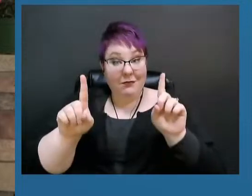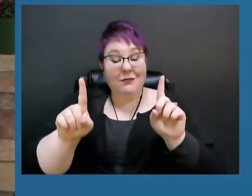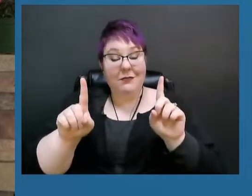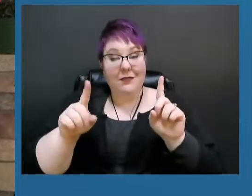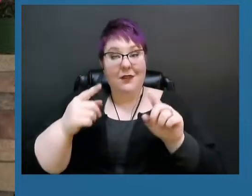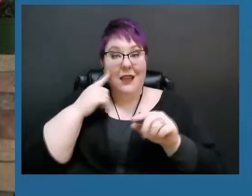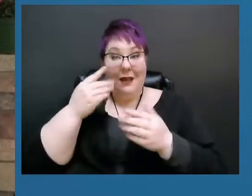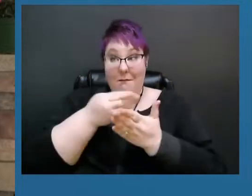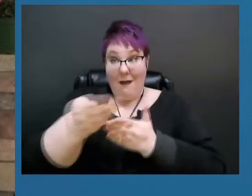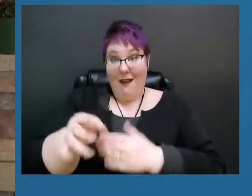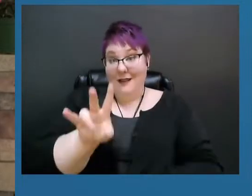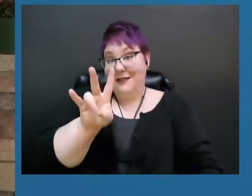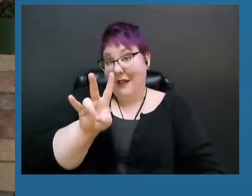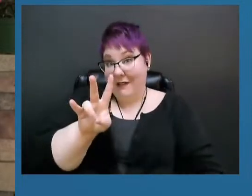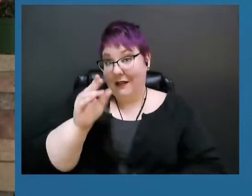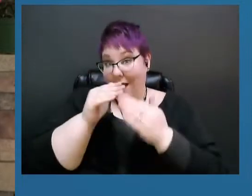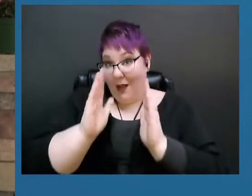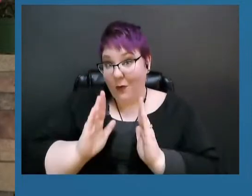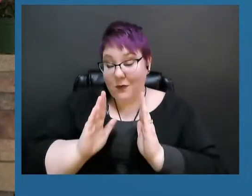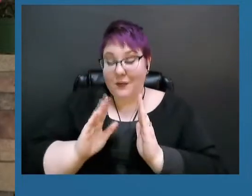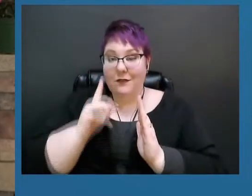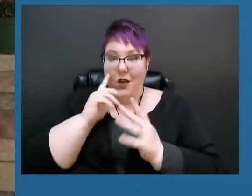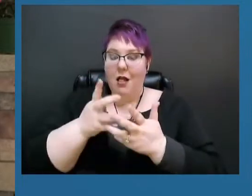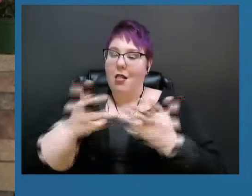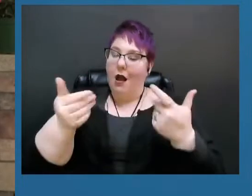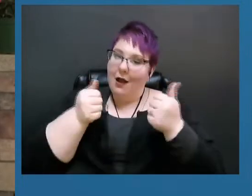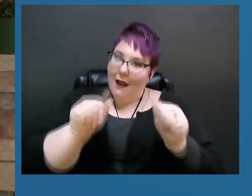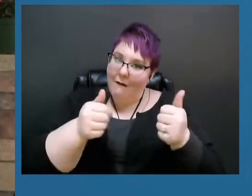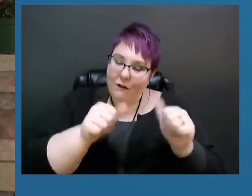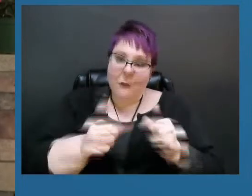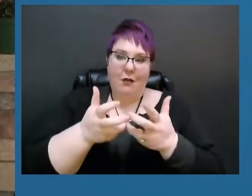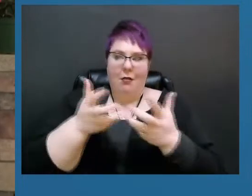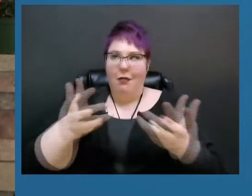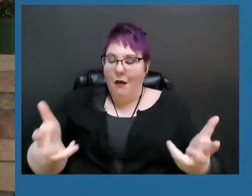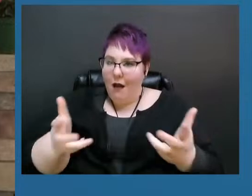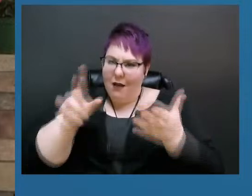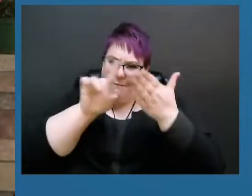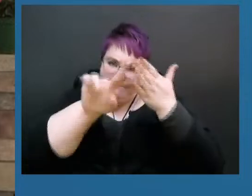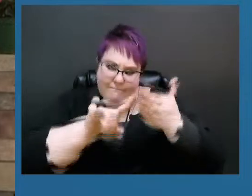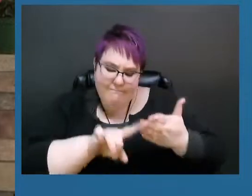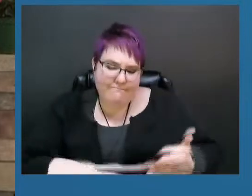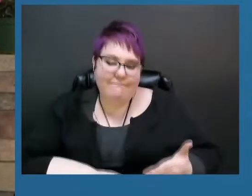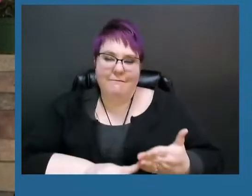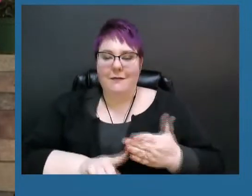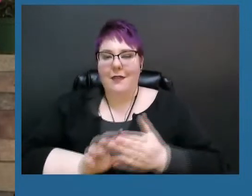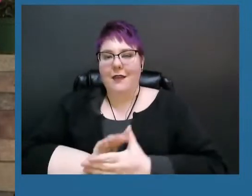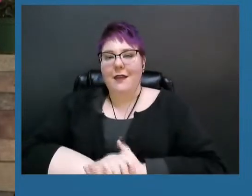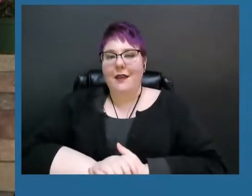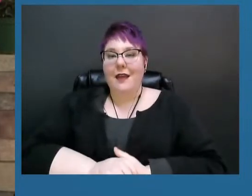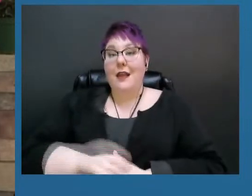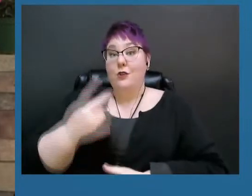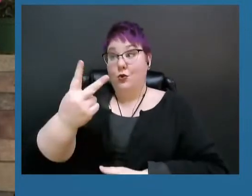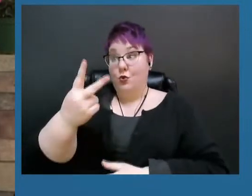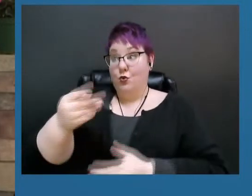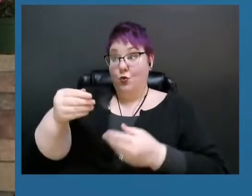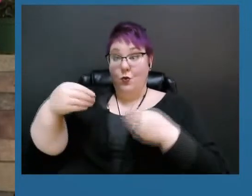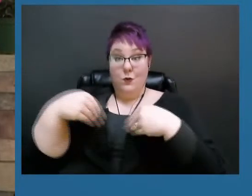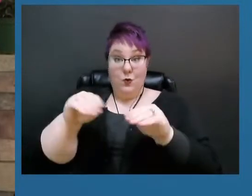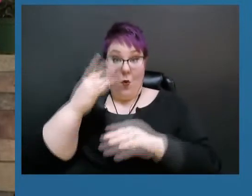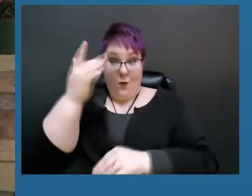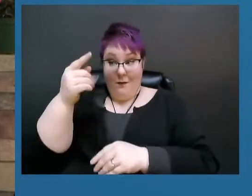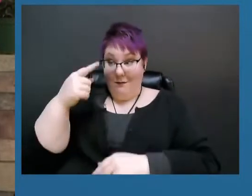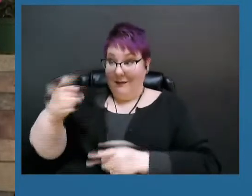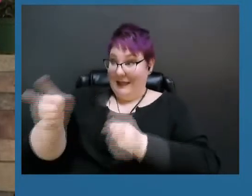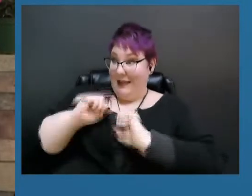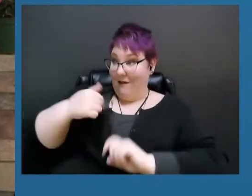7 homes through a lot of effort, a lot of vetting, and 2 of them were specifically sold to us because the sellers appreciated our